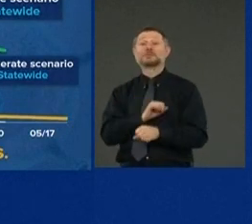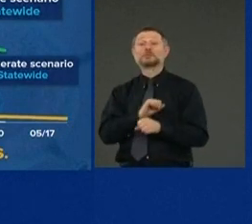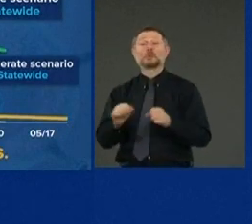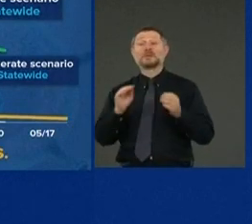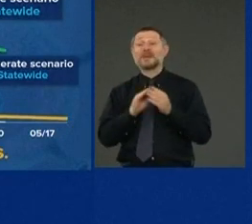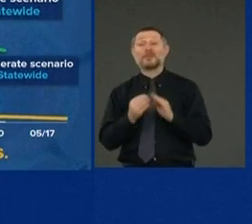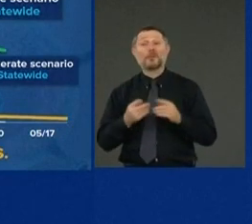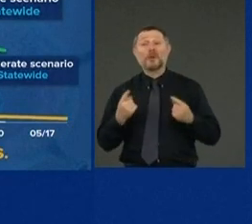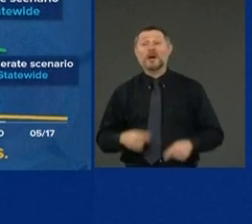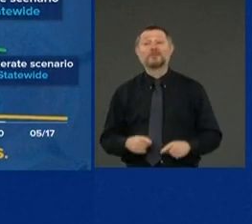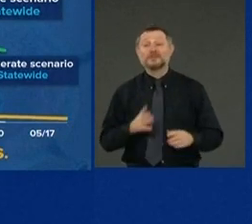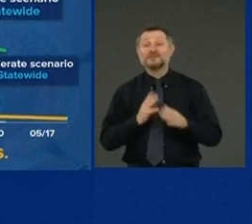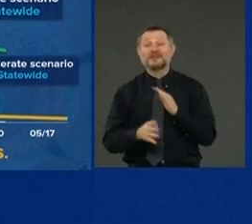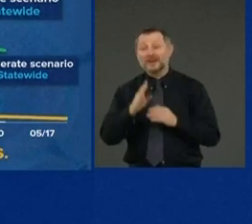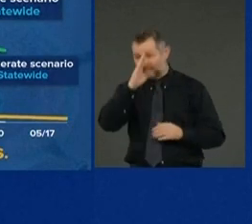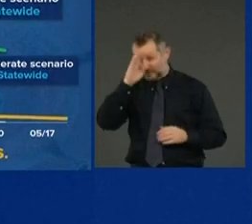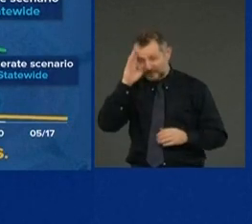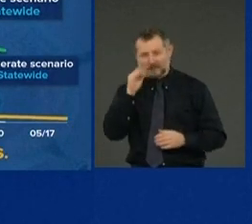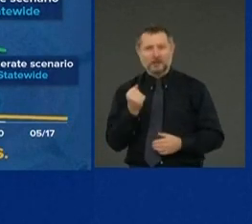They were all wrong. No.